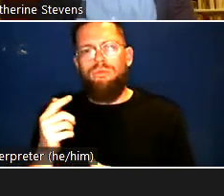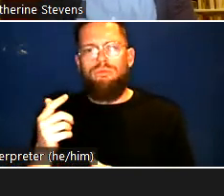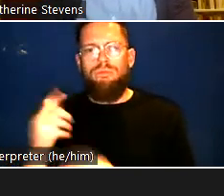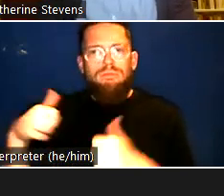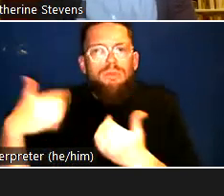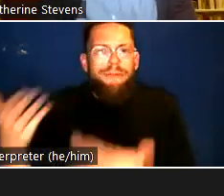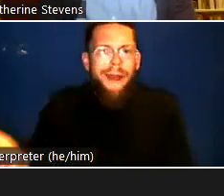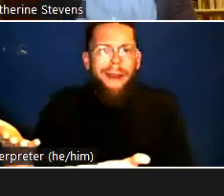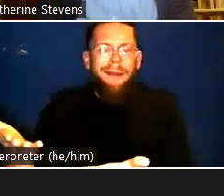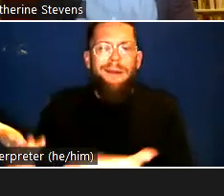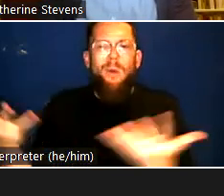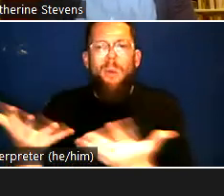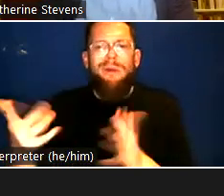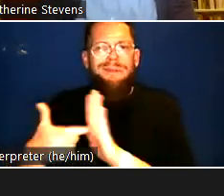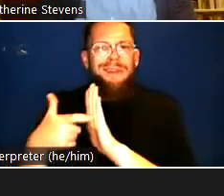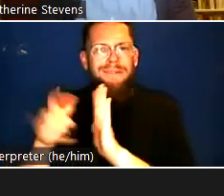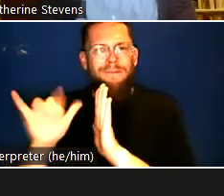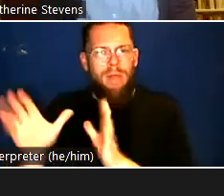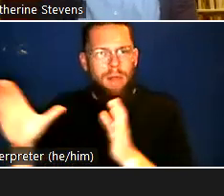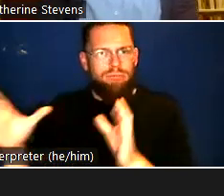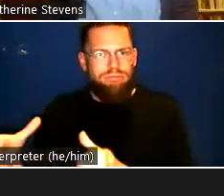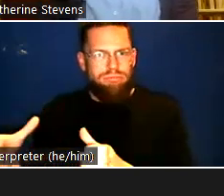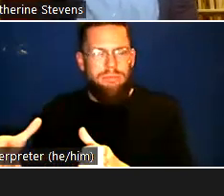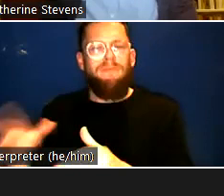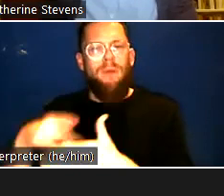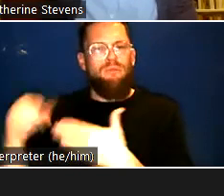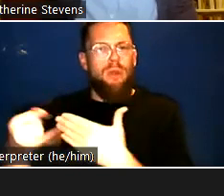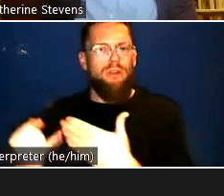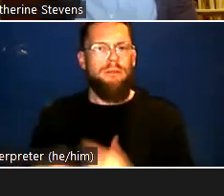provide what is needed for your project.